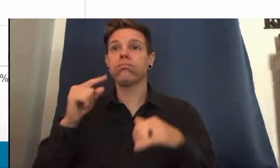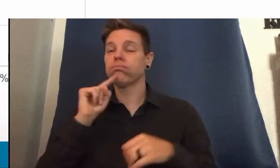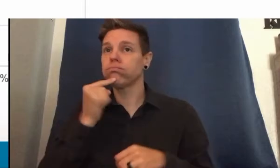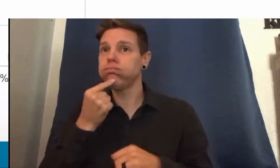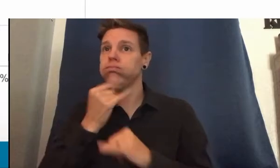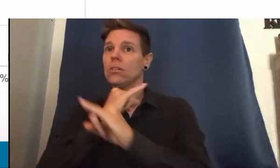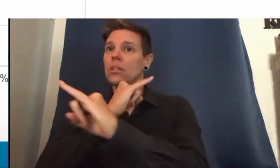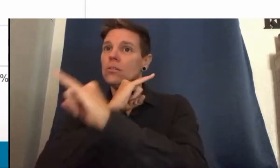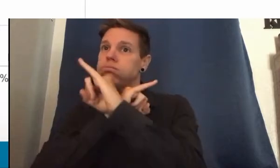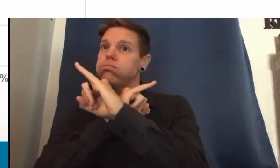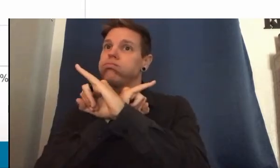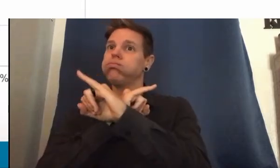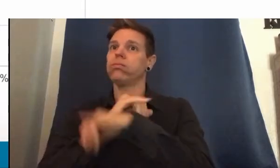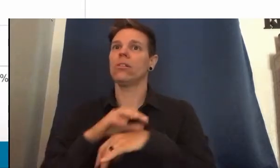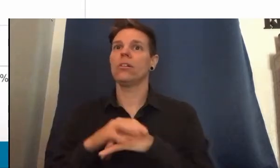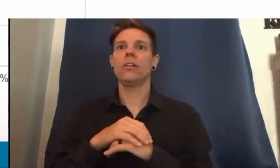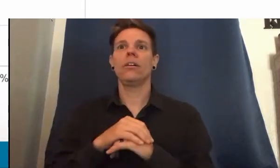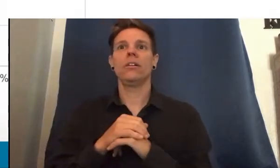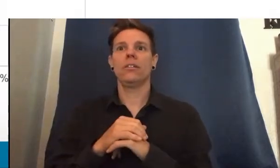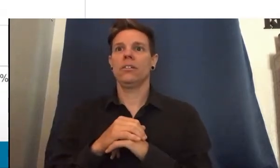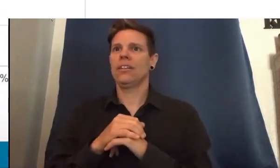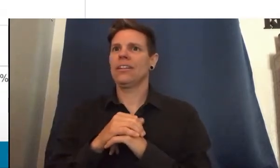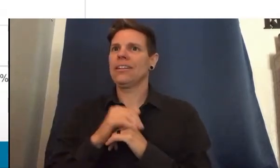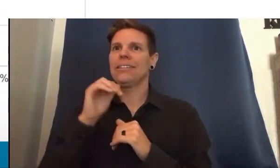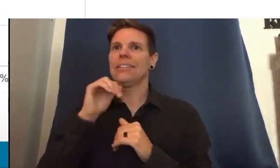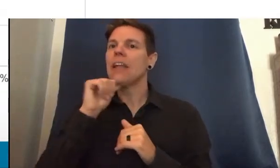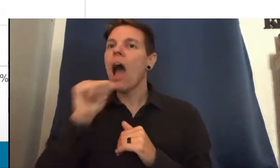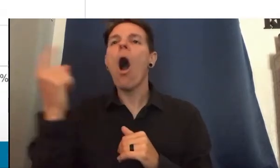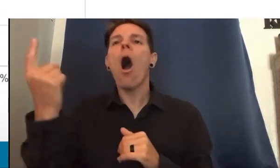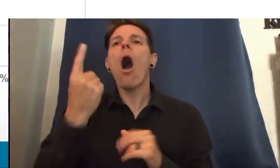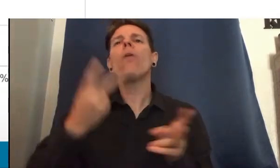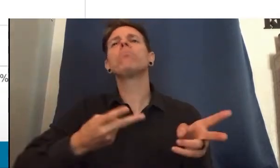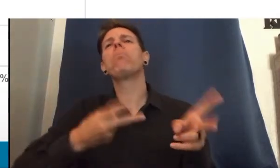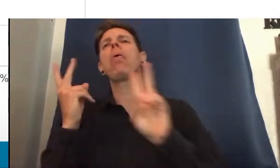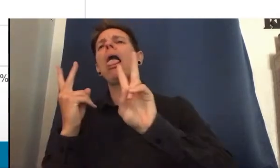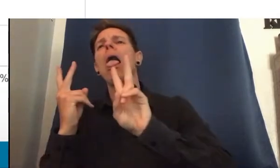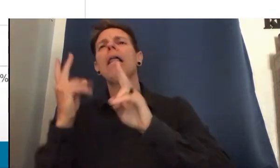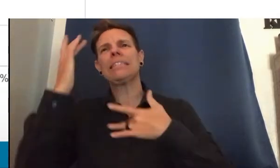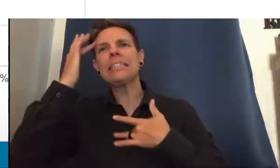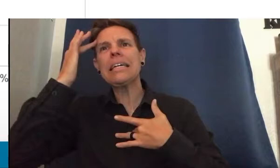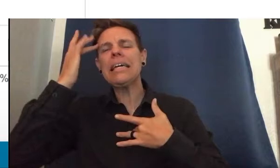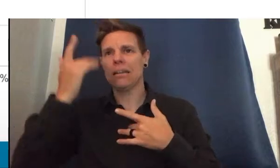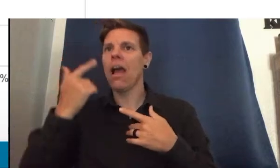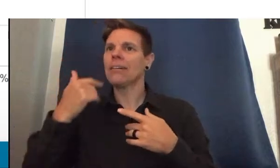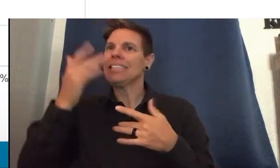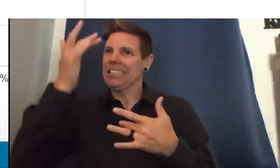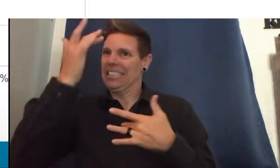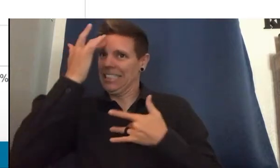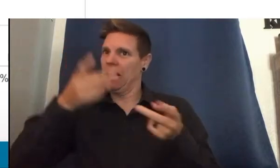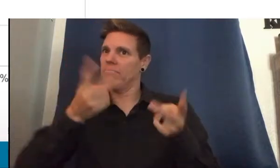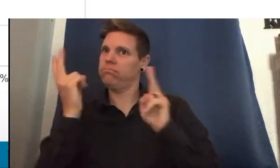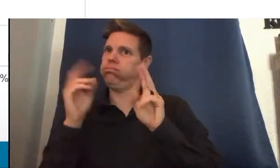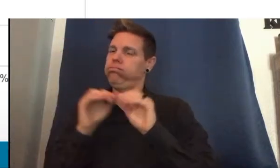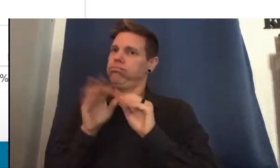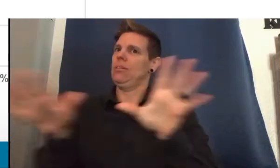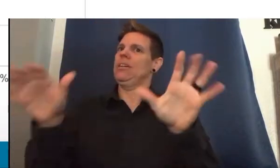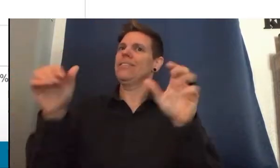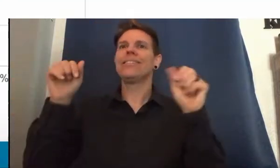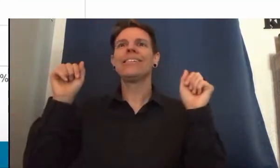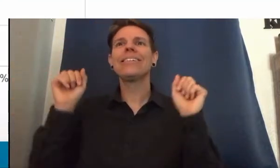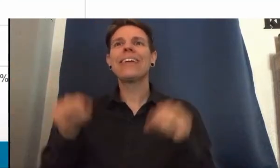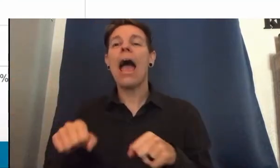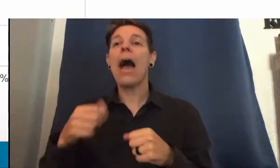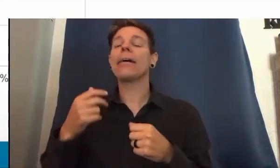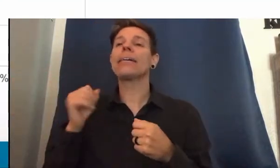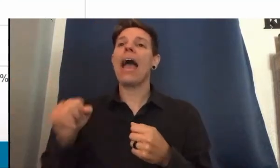not only can they become sick and carry the virus, but they also can carry it and be infectious. It's not clear exactly how many are